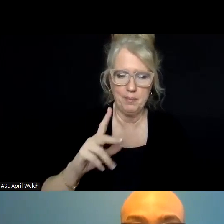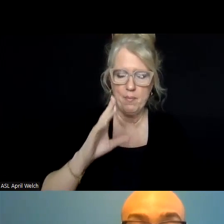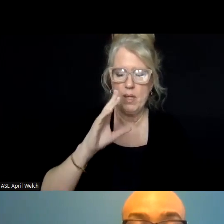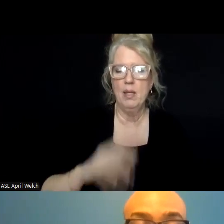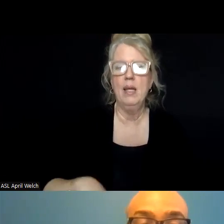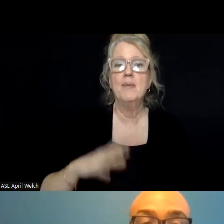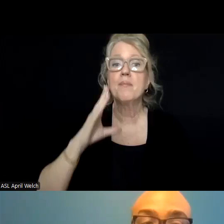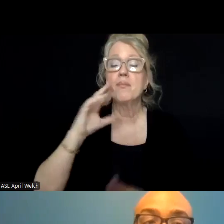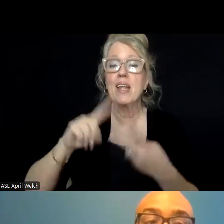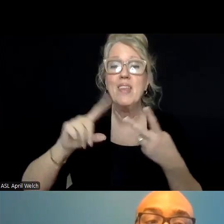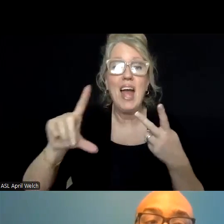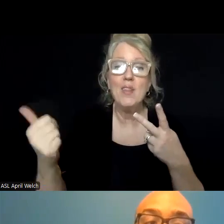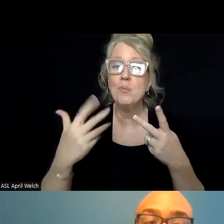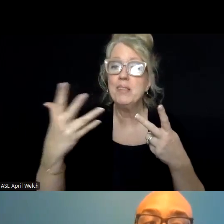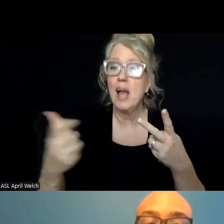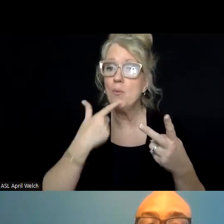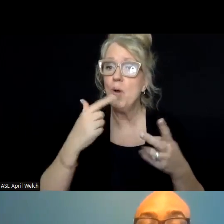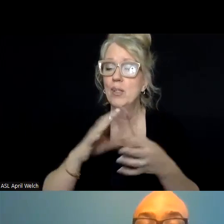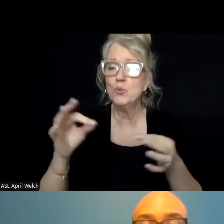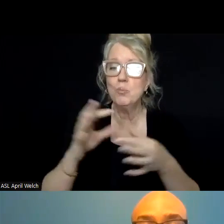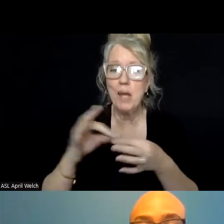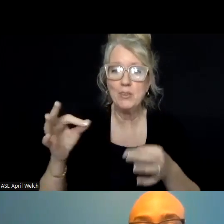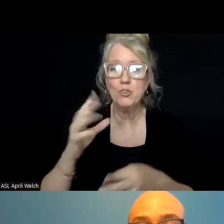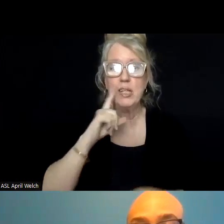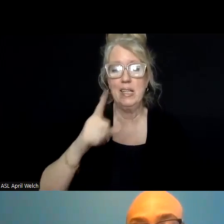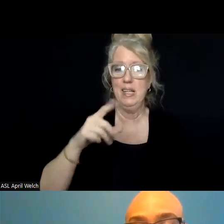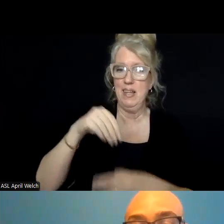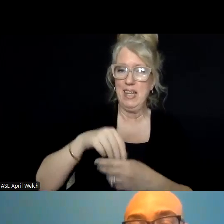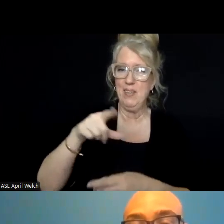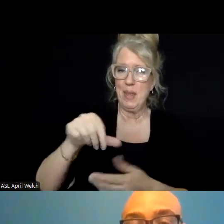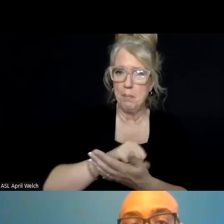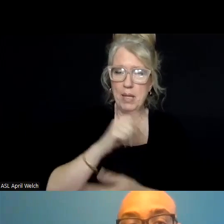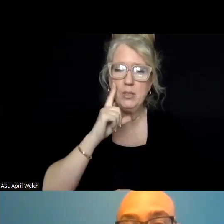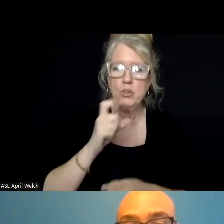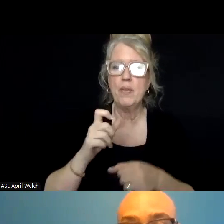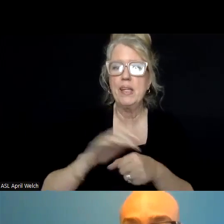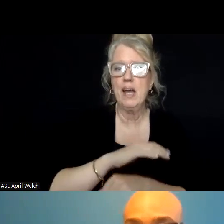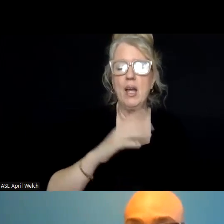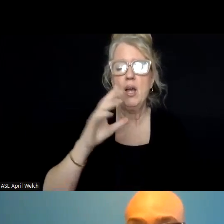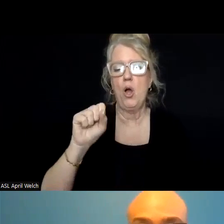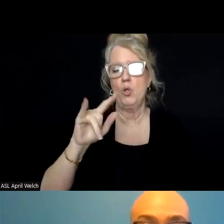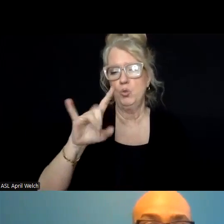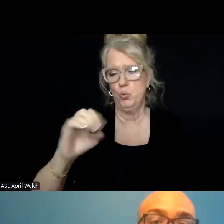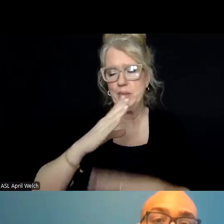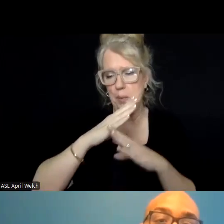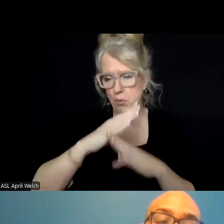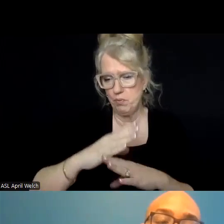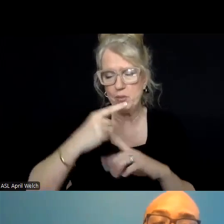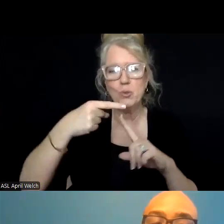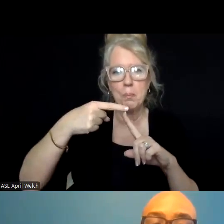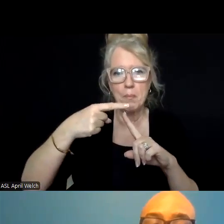out. The other piece I wanted to mention is that within that page is an entire page on Suicide Prevention